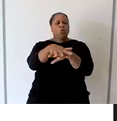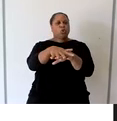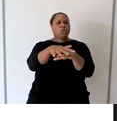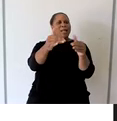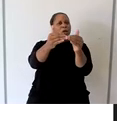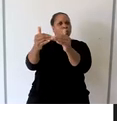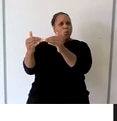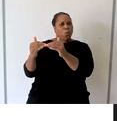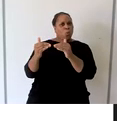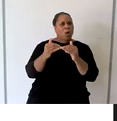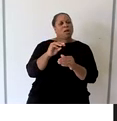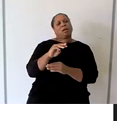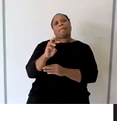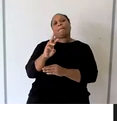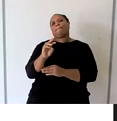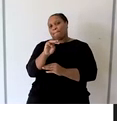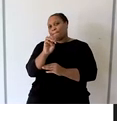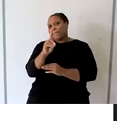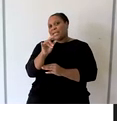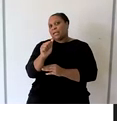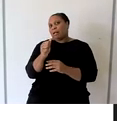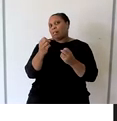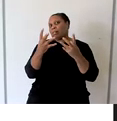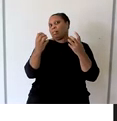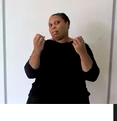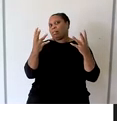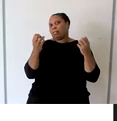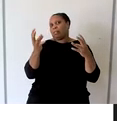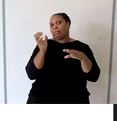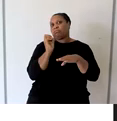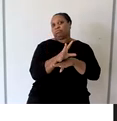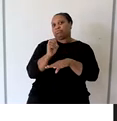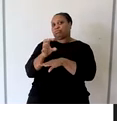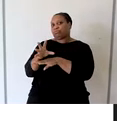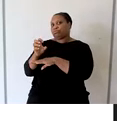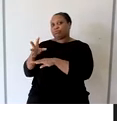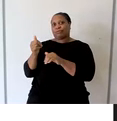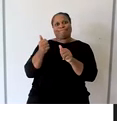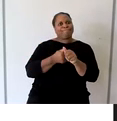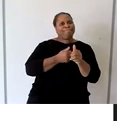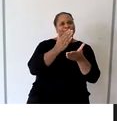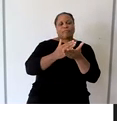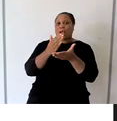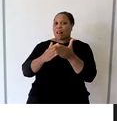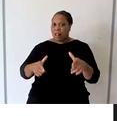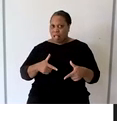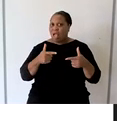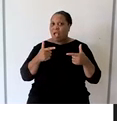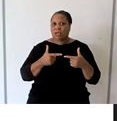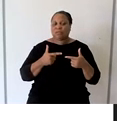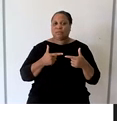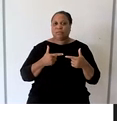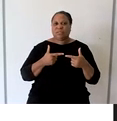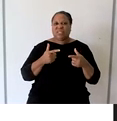the media has a huge influence on probably every single aspect of our lives, even if we hate